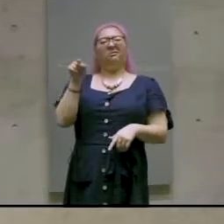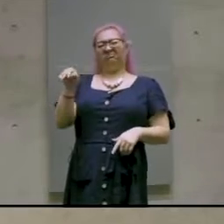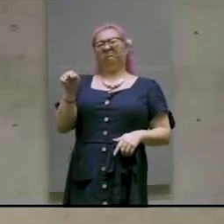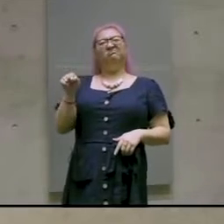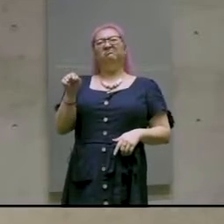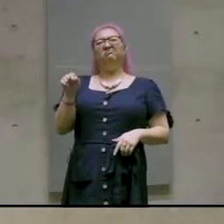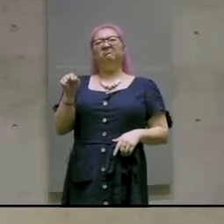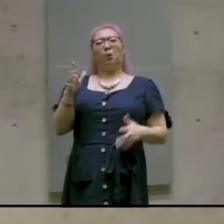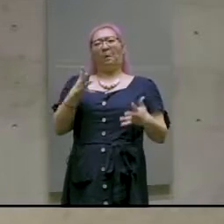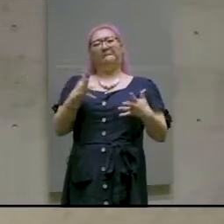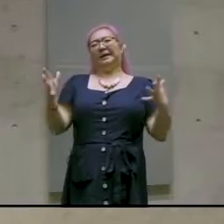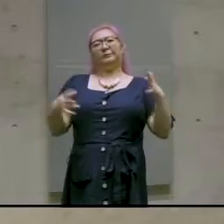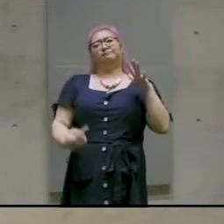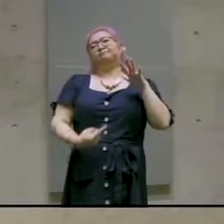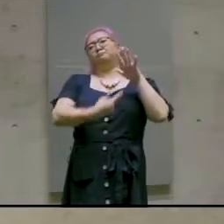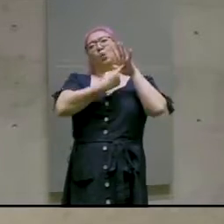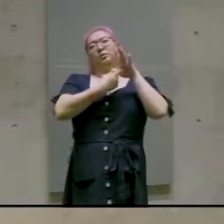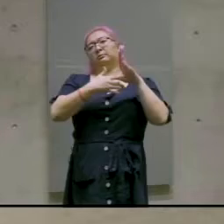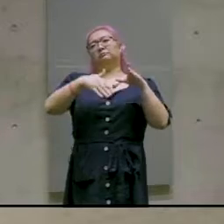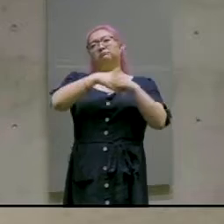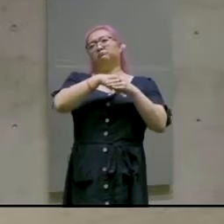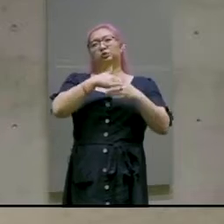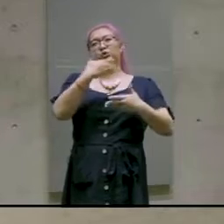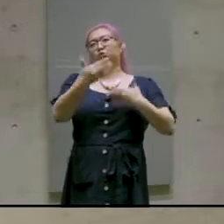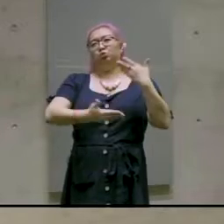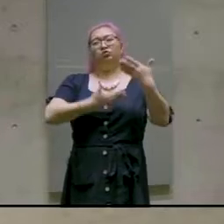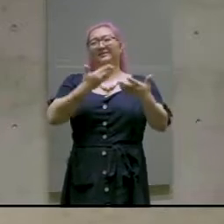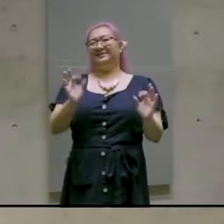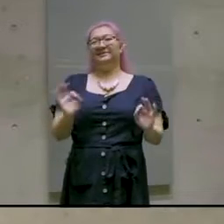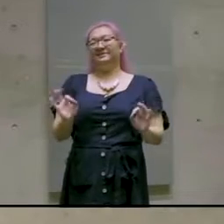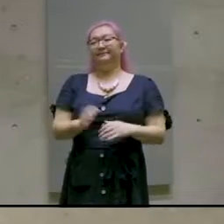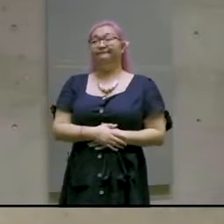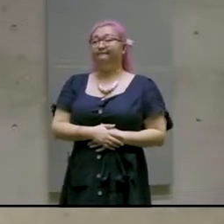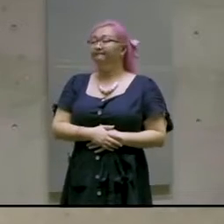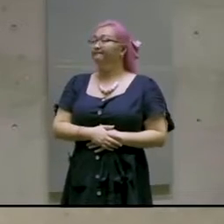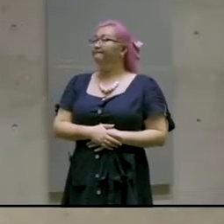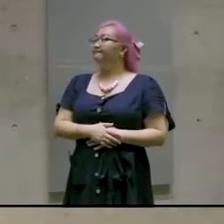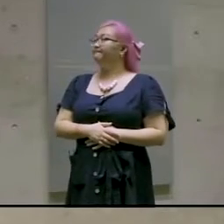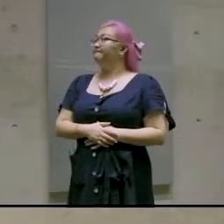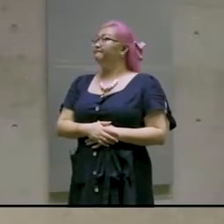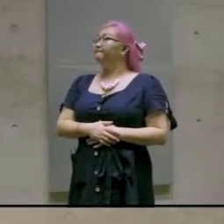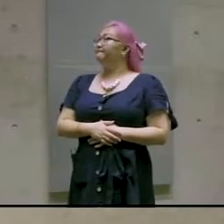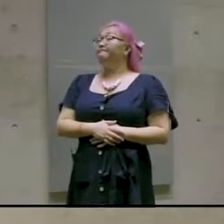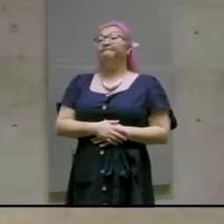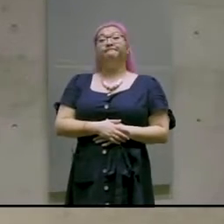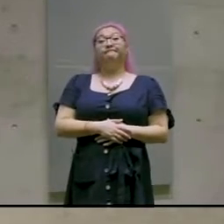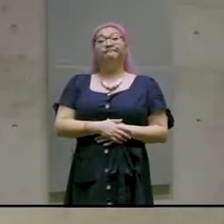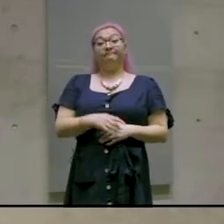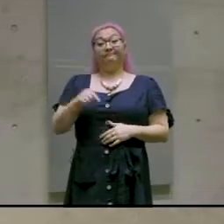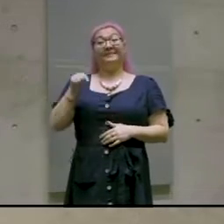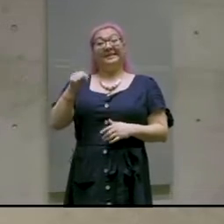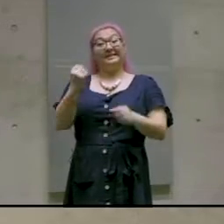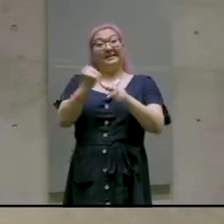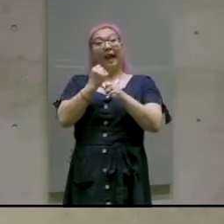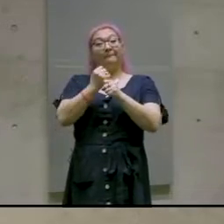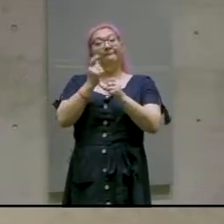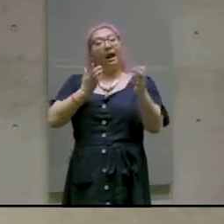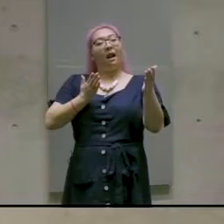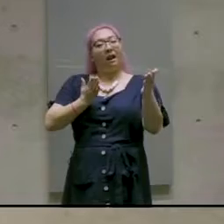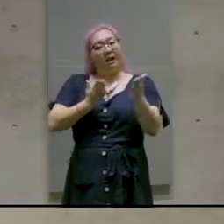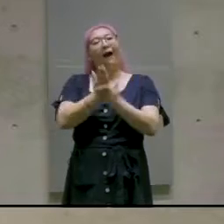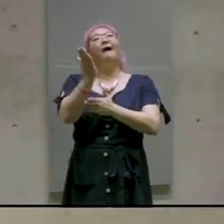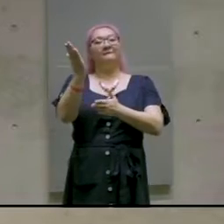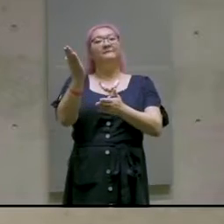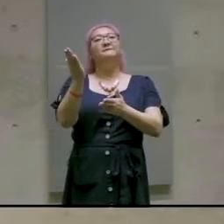of a major kind of narrative role within the game because of the scope. We are a live game, which means that we